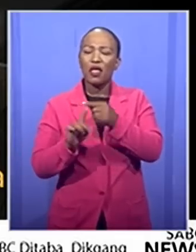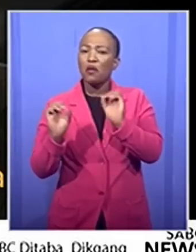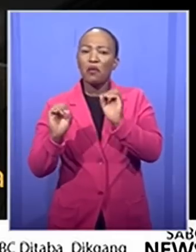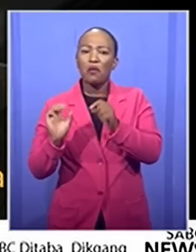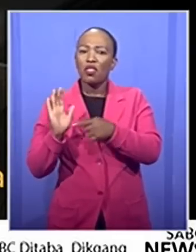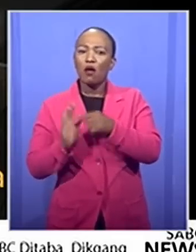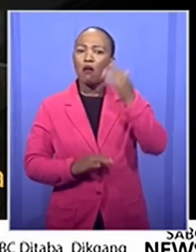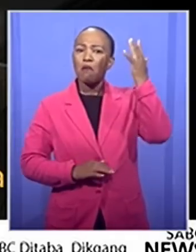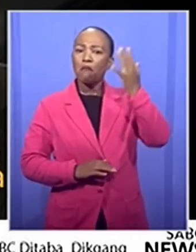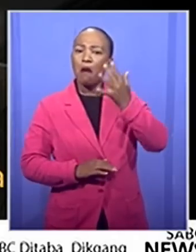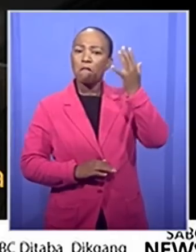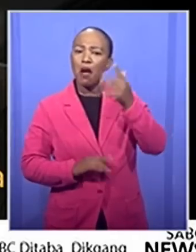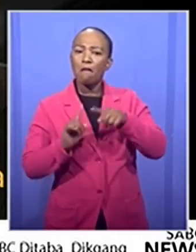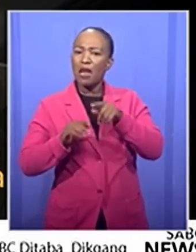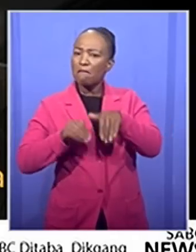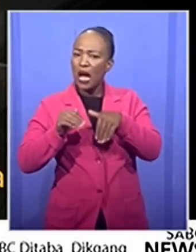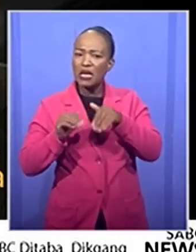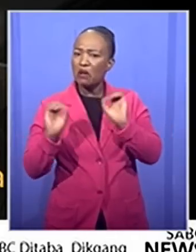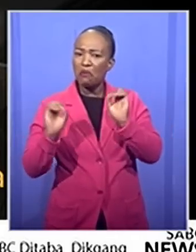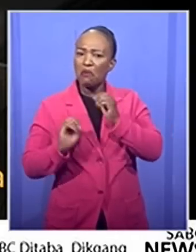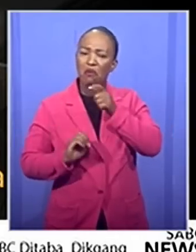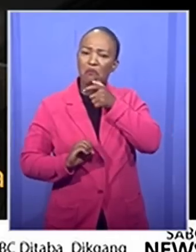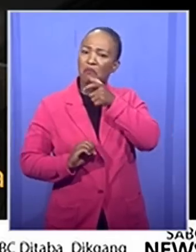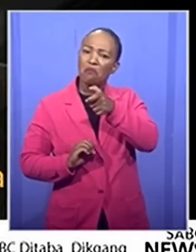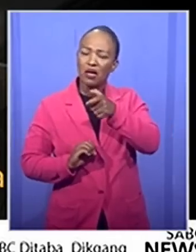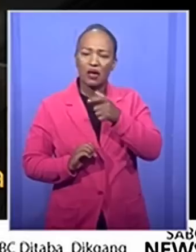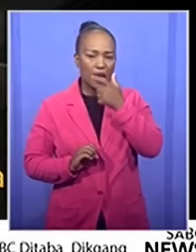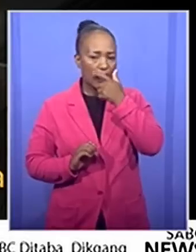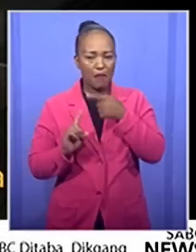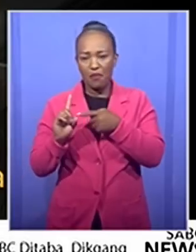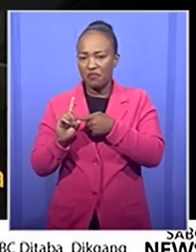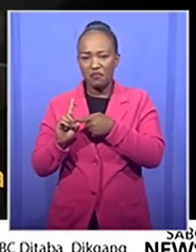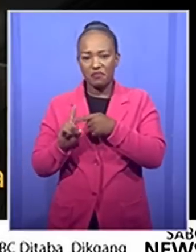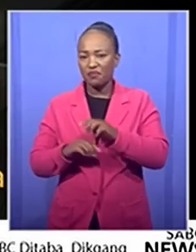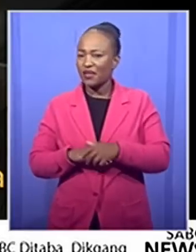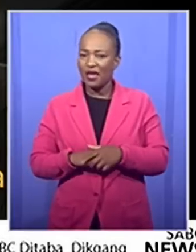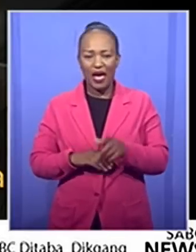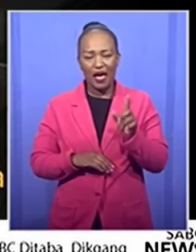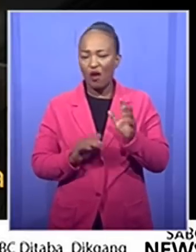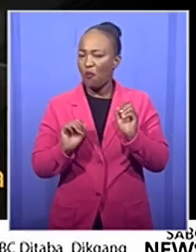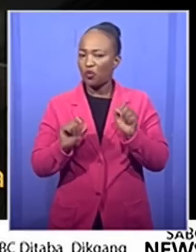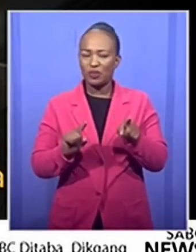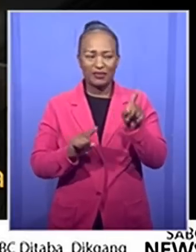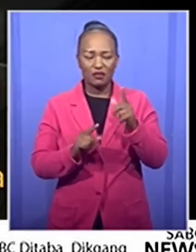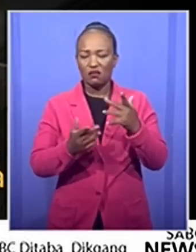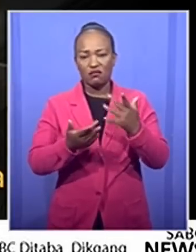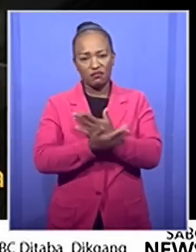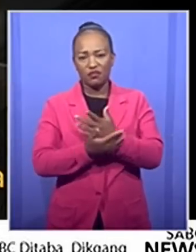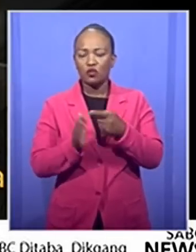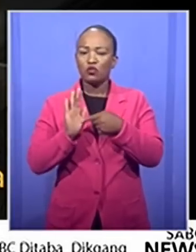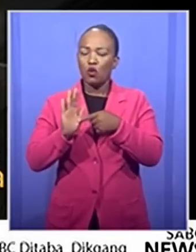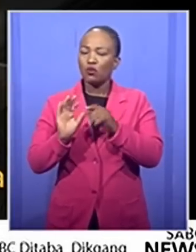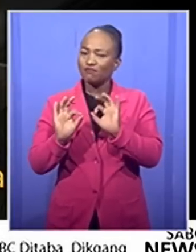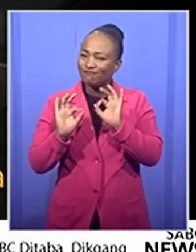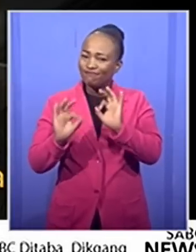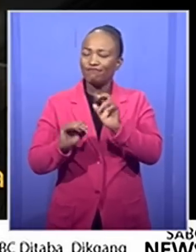bile le chance le yona e mo paletše so Ramaphosa ke bona a misi opportunity e kgolo ra ka re bontšha dilo tša mannete goba